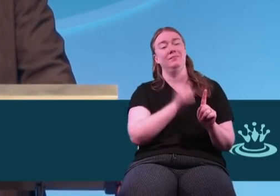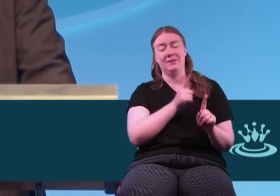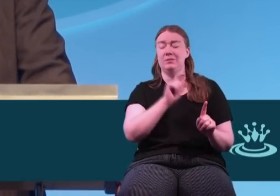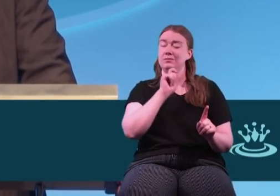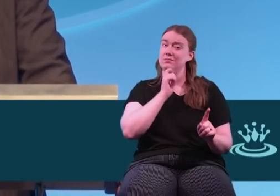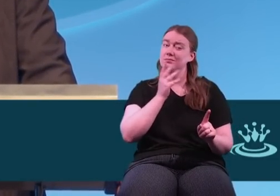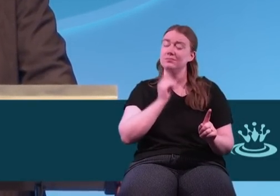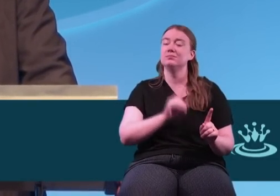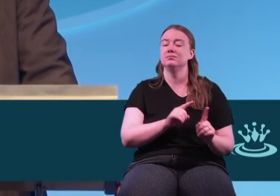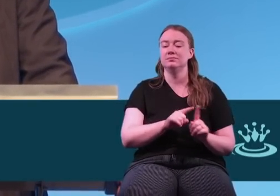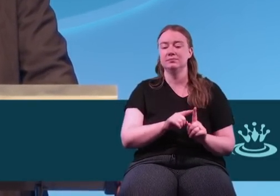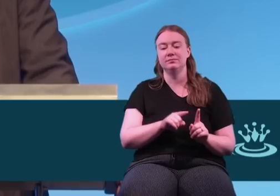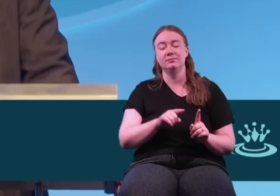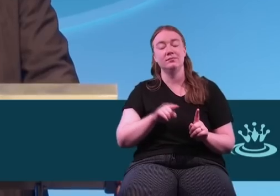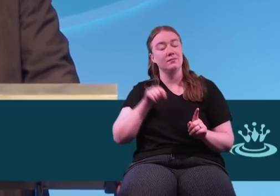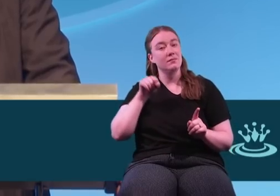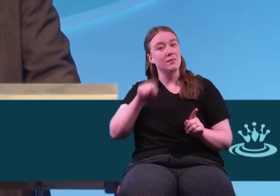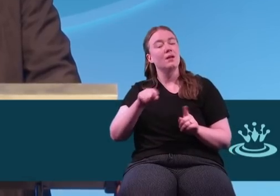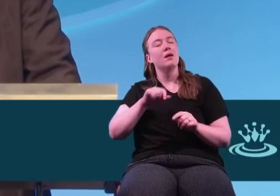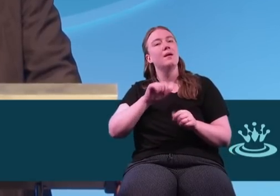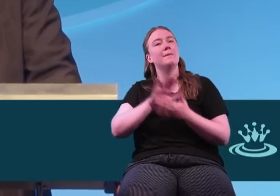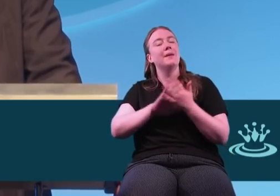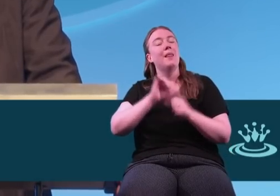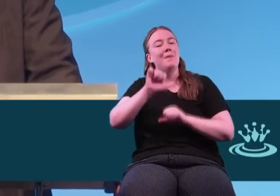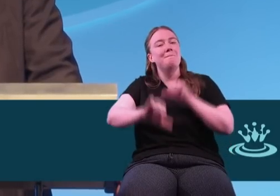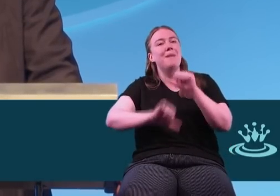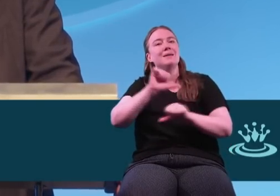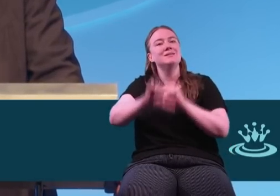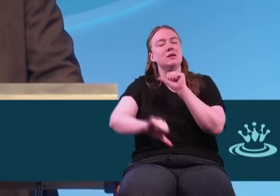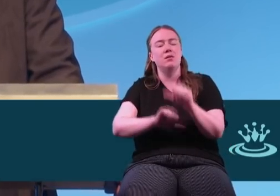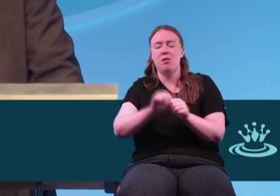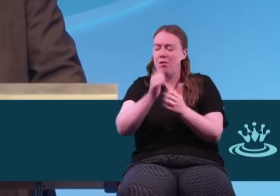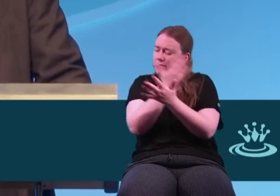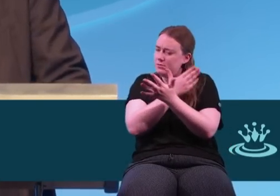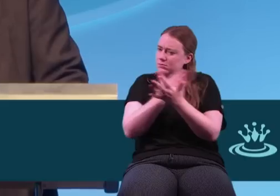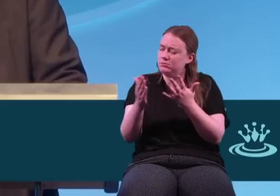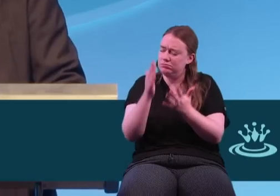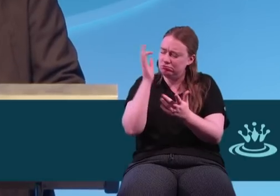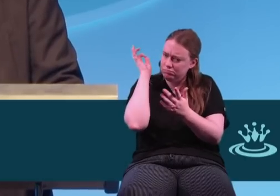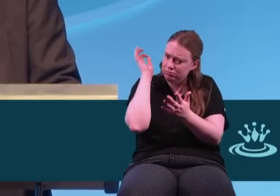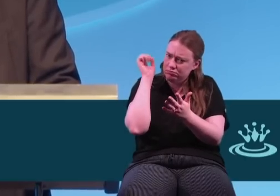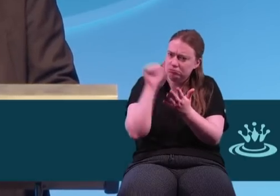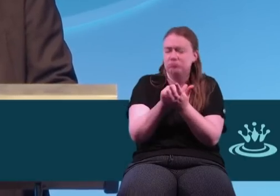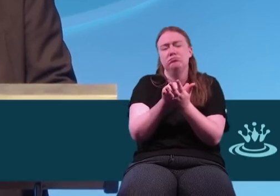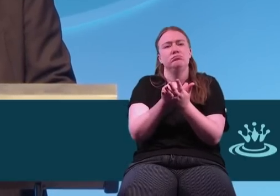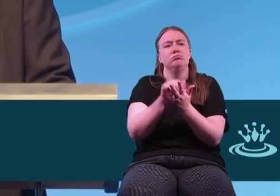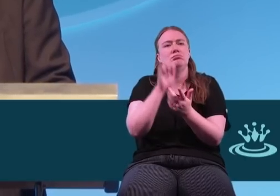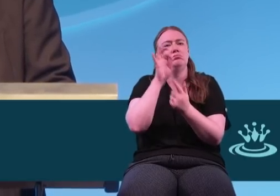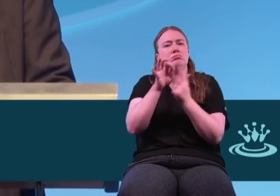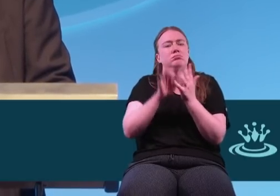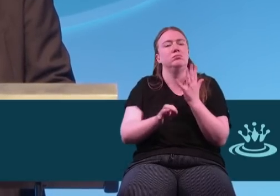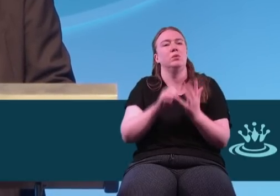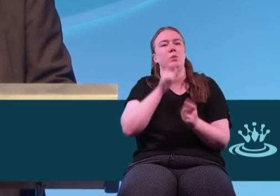any. The pattern of sound words. Sound words, or healthy